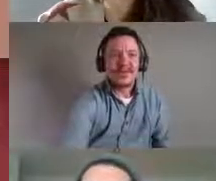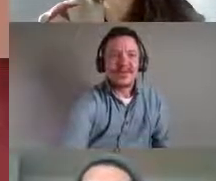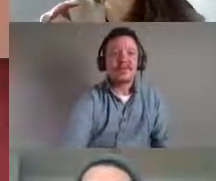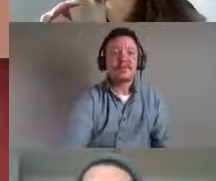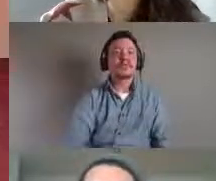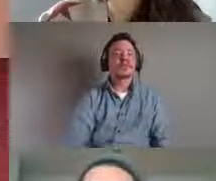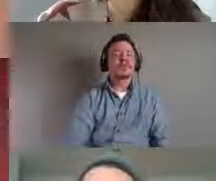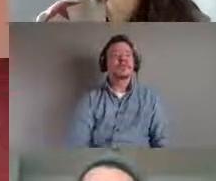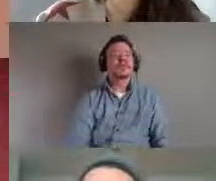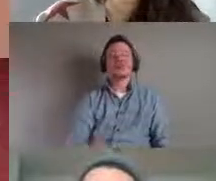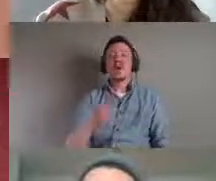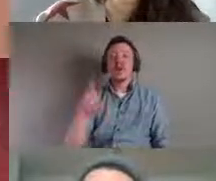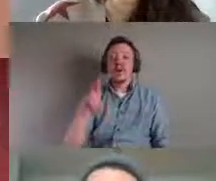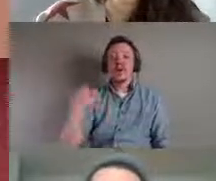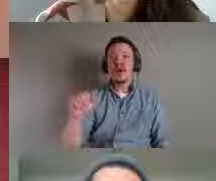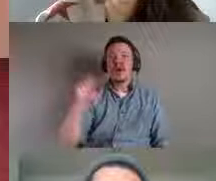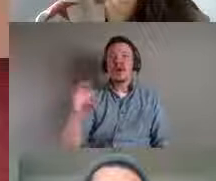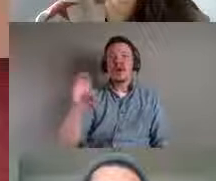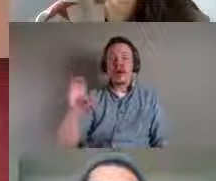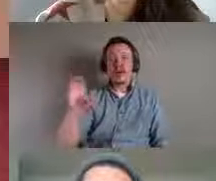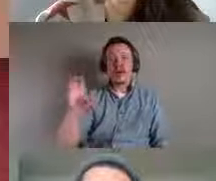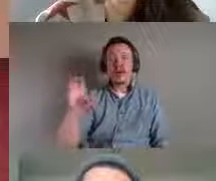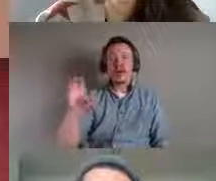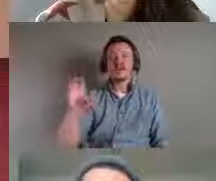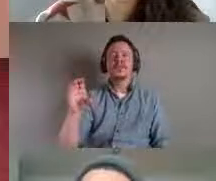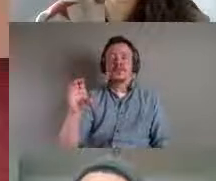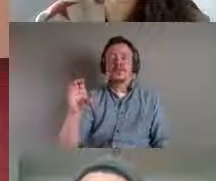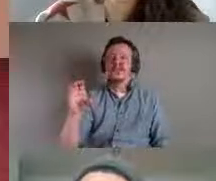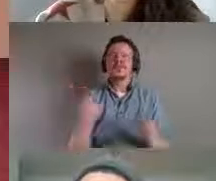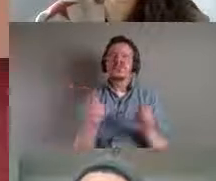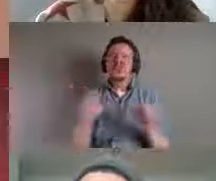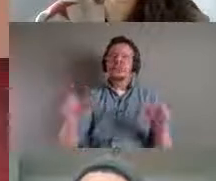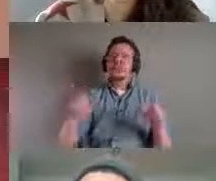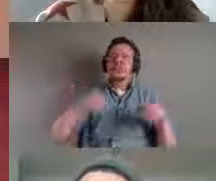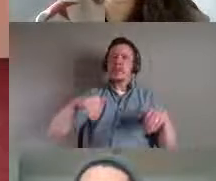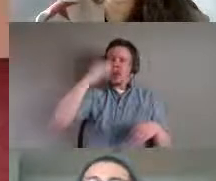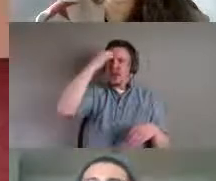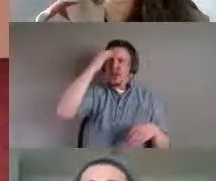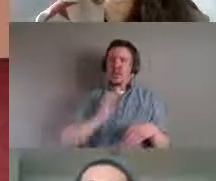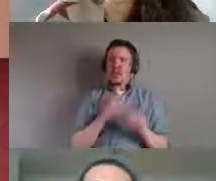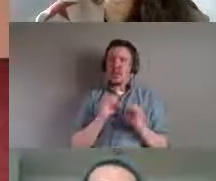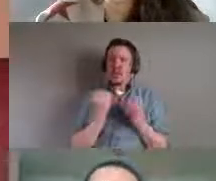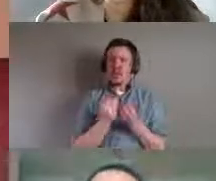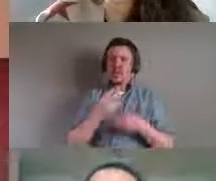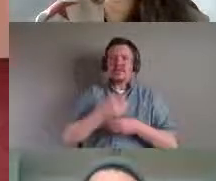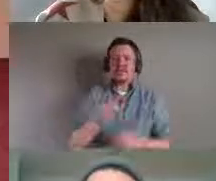We are the Regional Arts and Cultural Council. For those that are not familiar with the organization, also known as